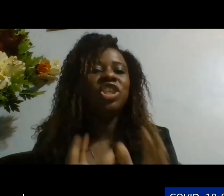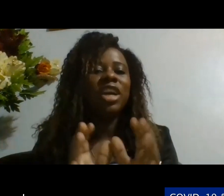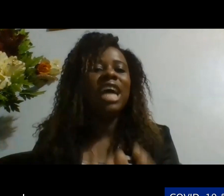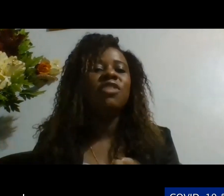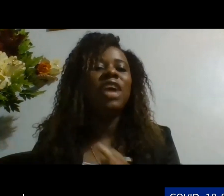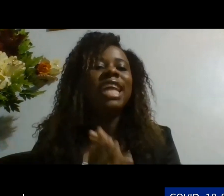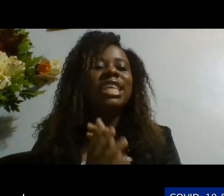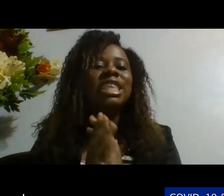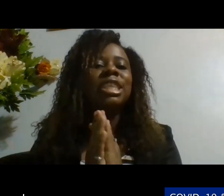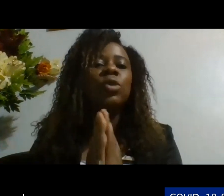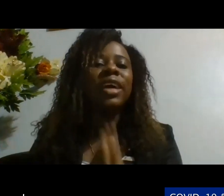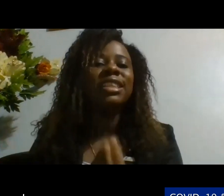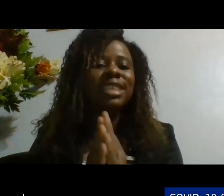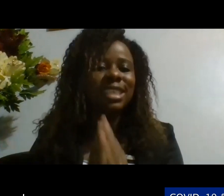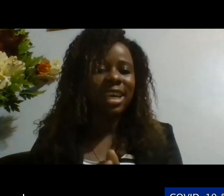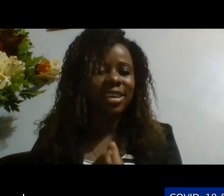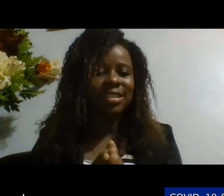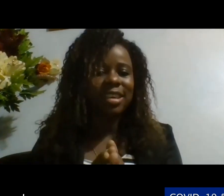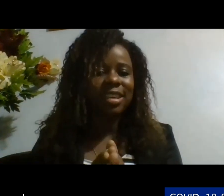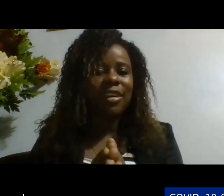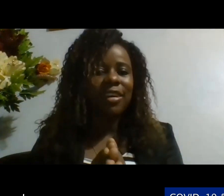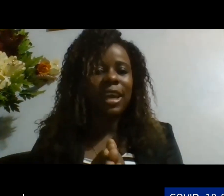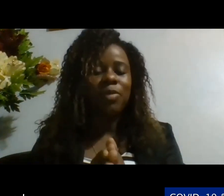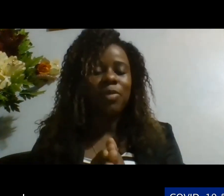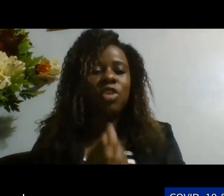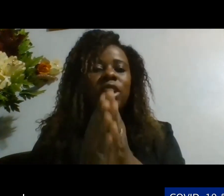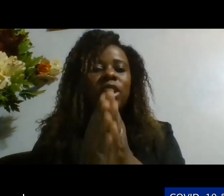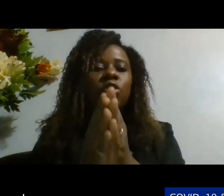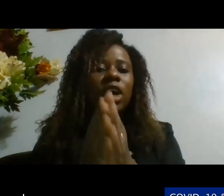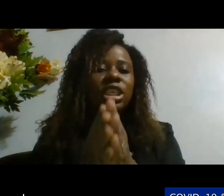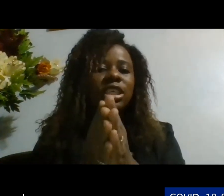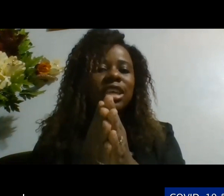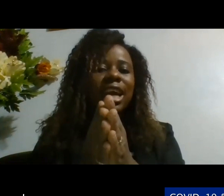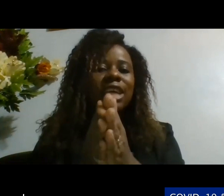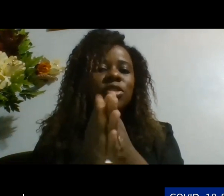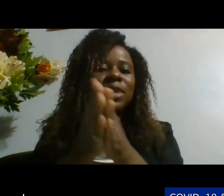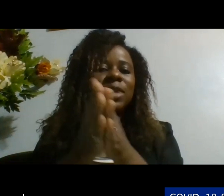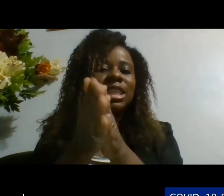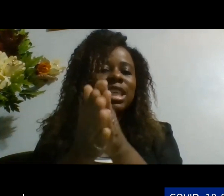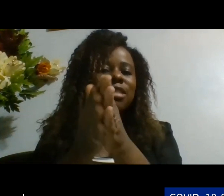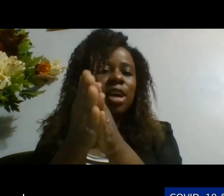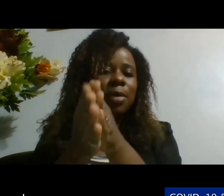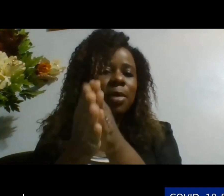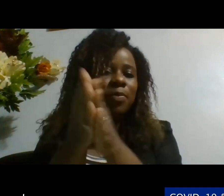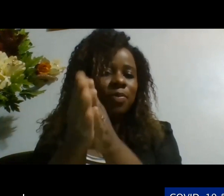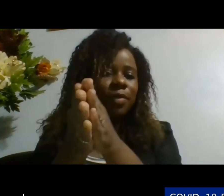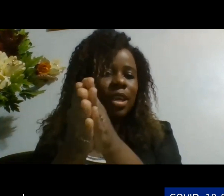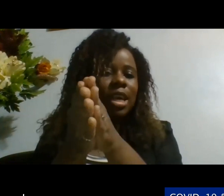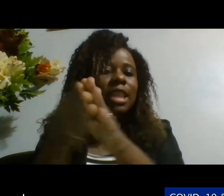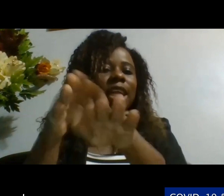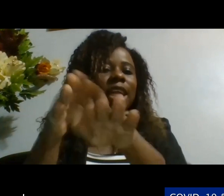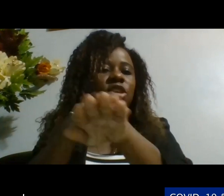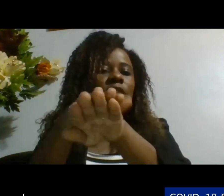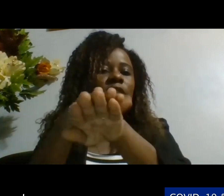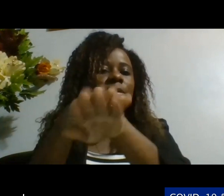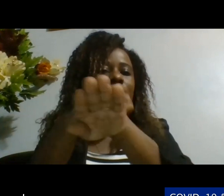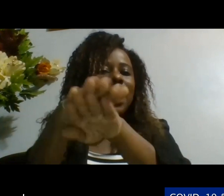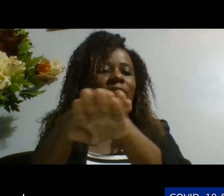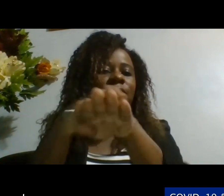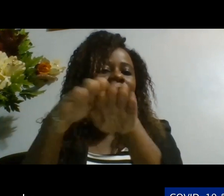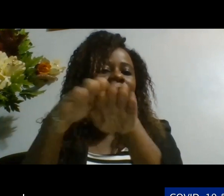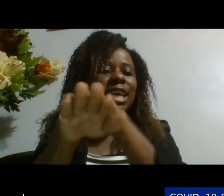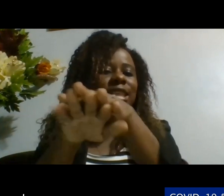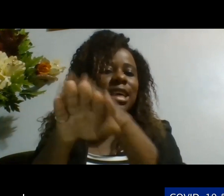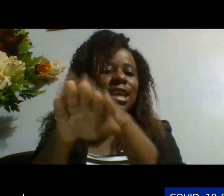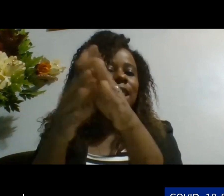wash your hands for at least 20 seconds, right? So when you're washing your hands, you basically rub, then you rub the back of